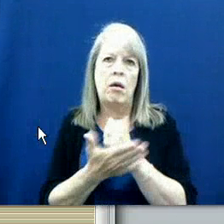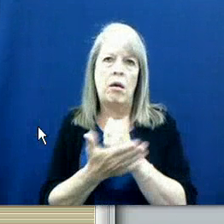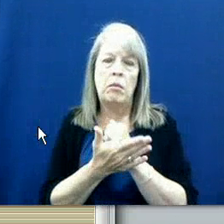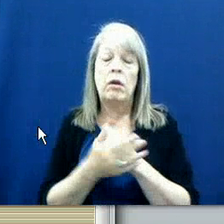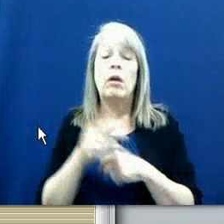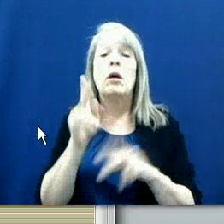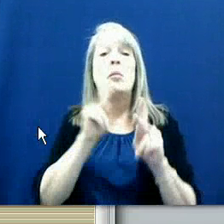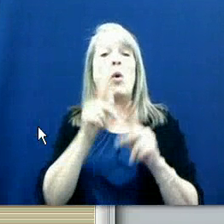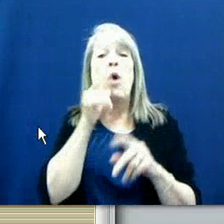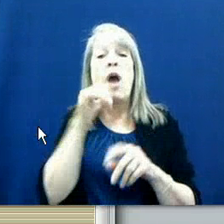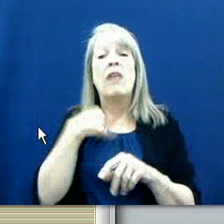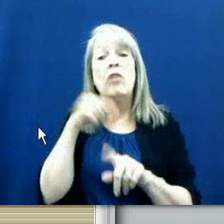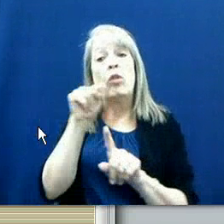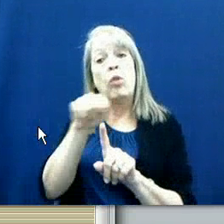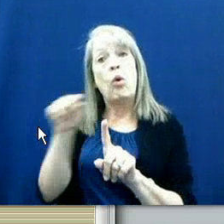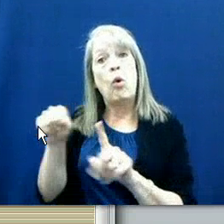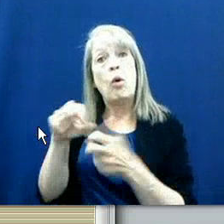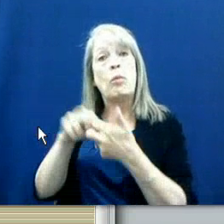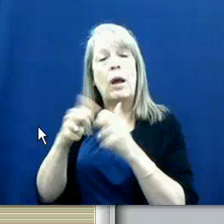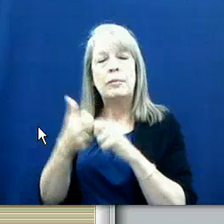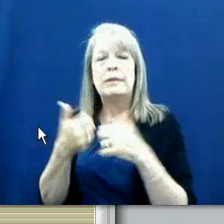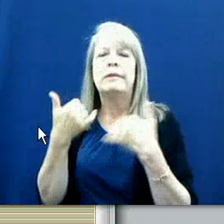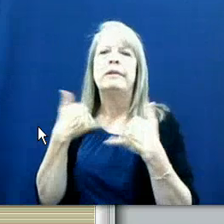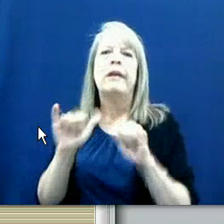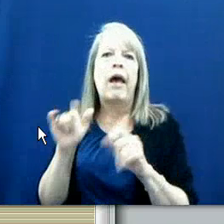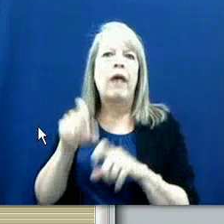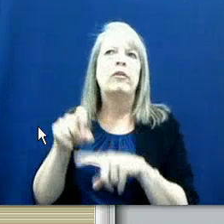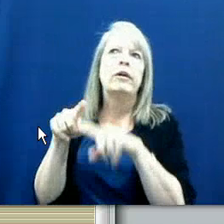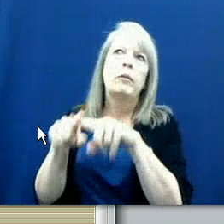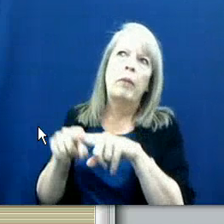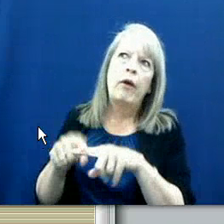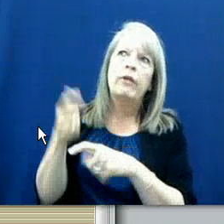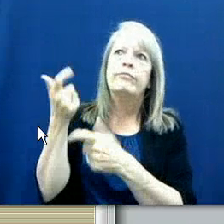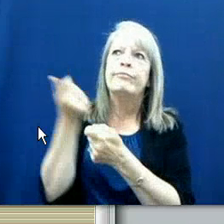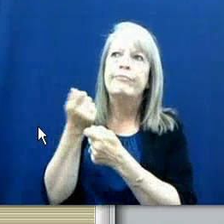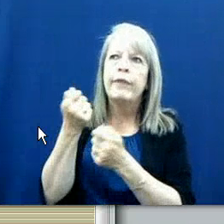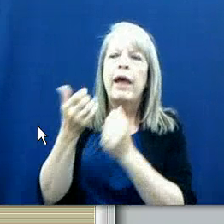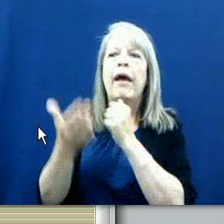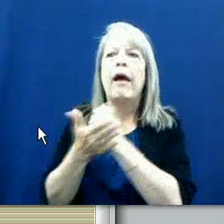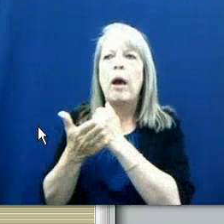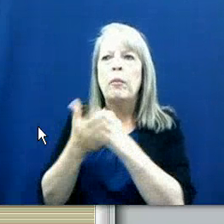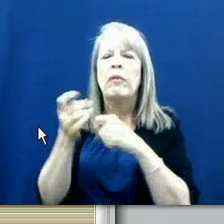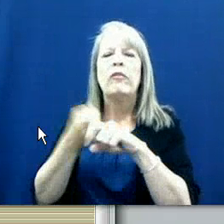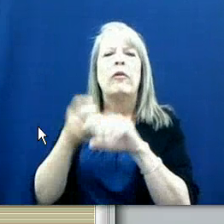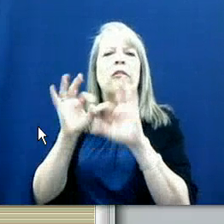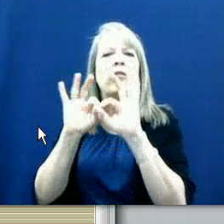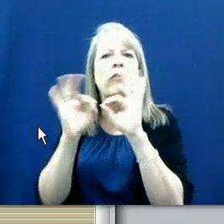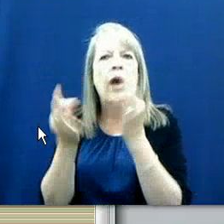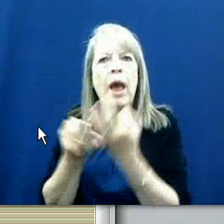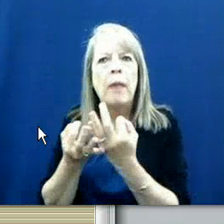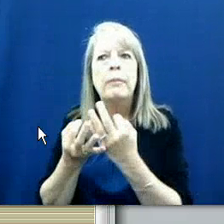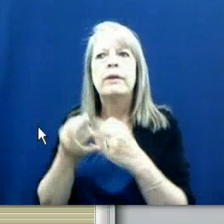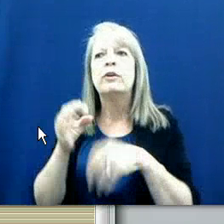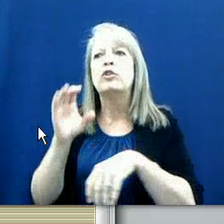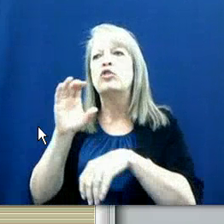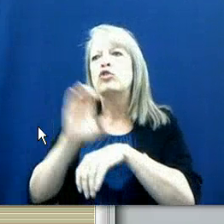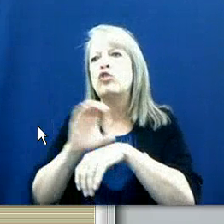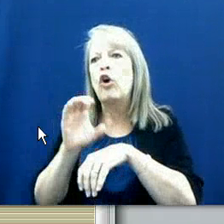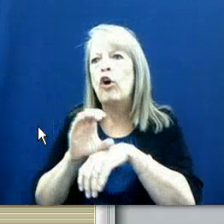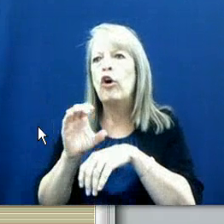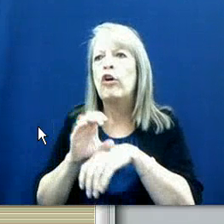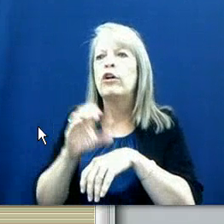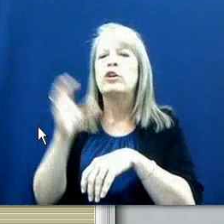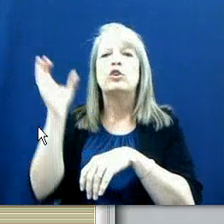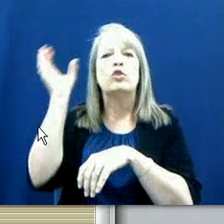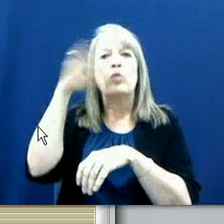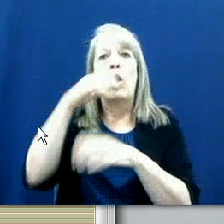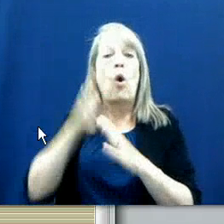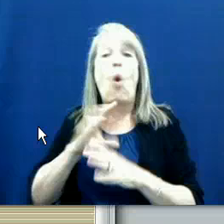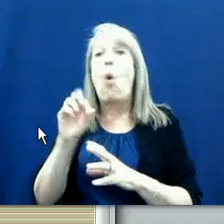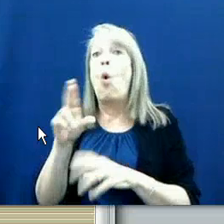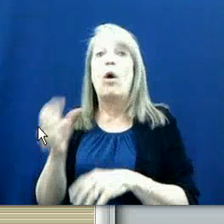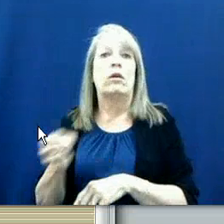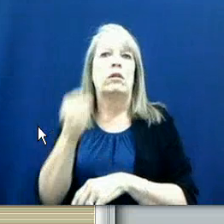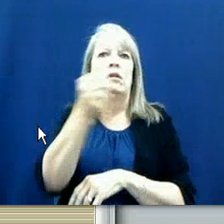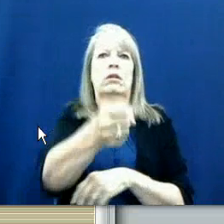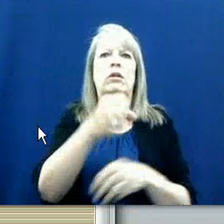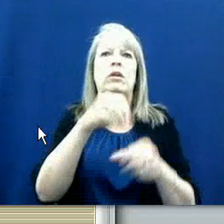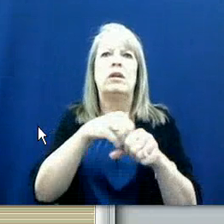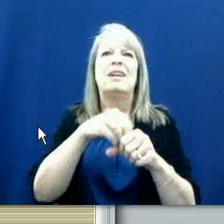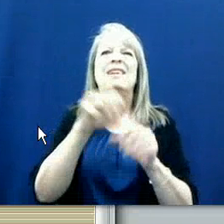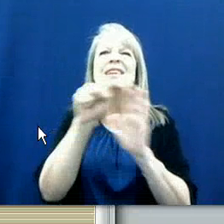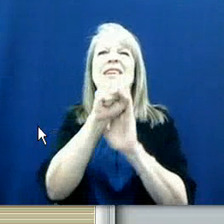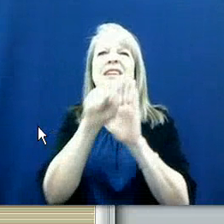these disorders continued to live on charity from family, church groups, or strangers, or in a state-supported